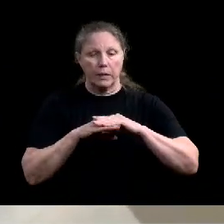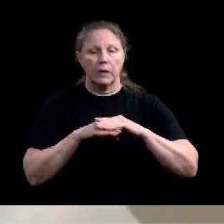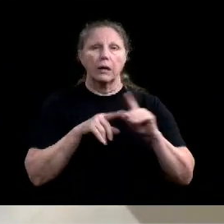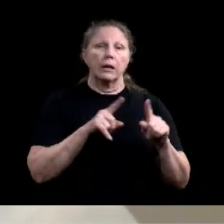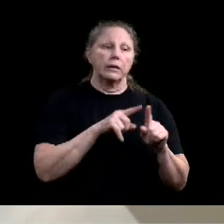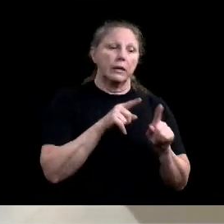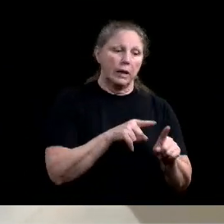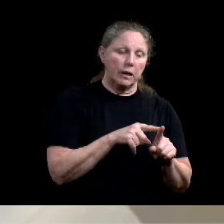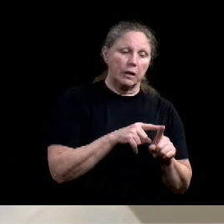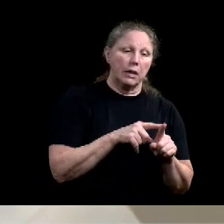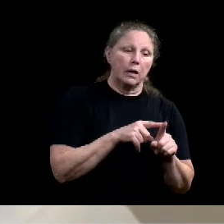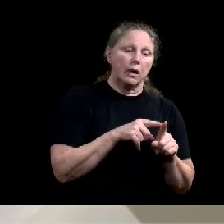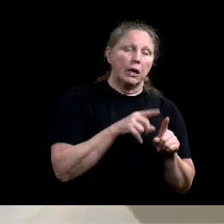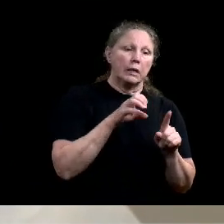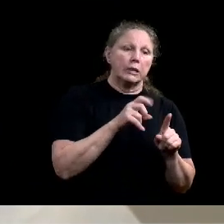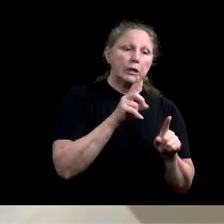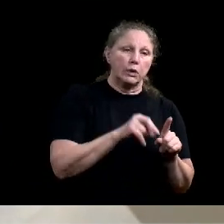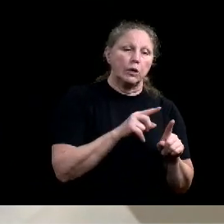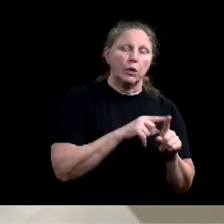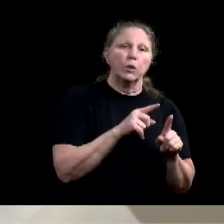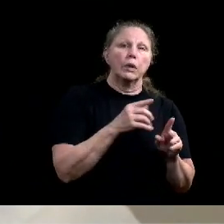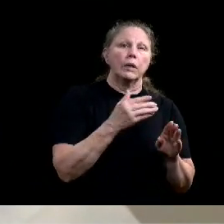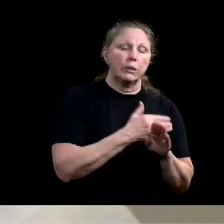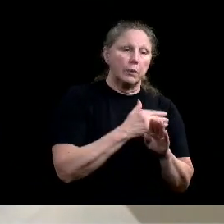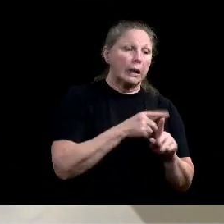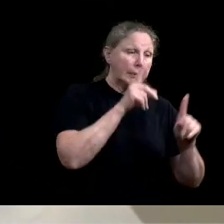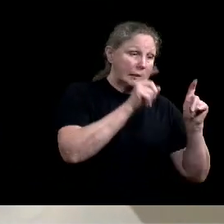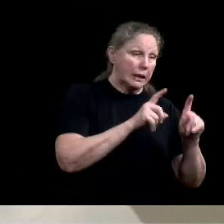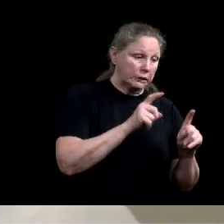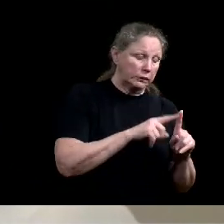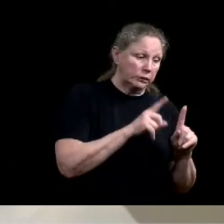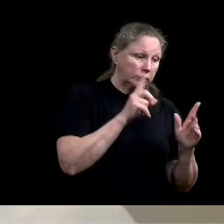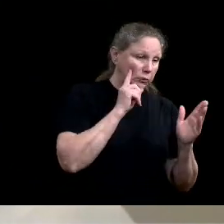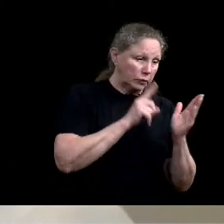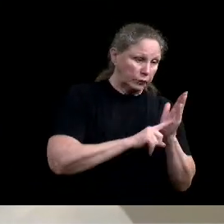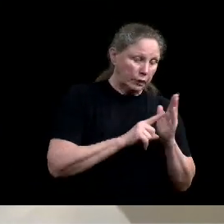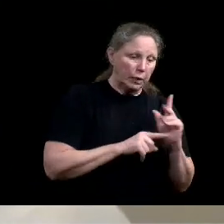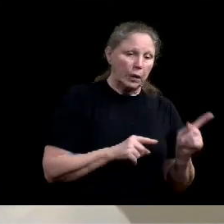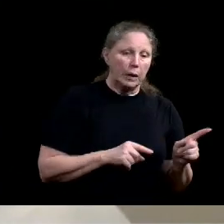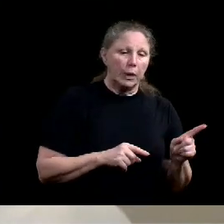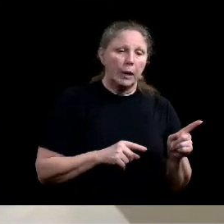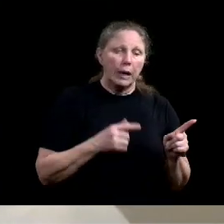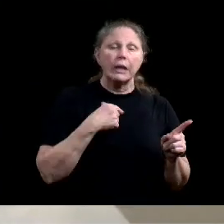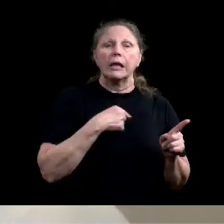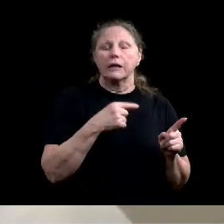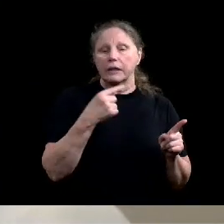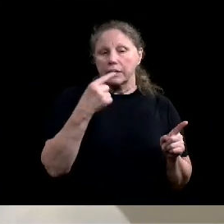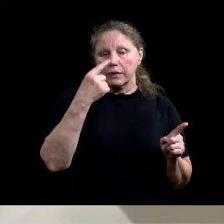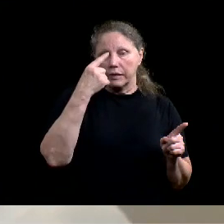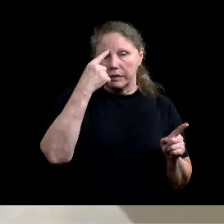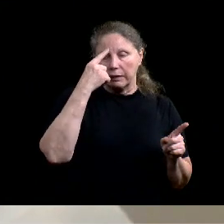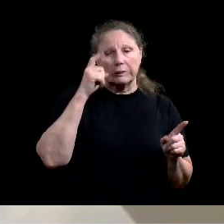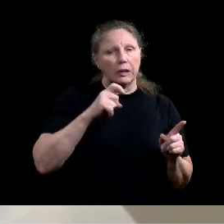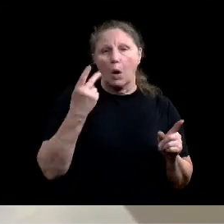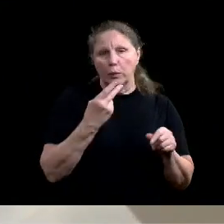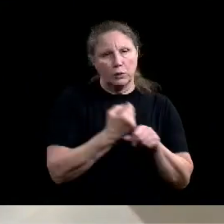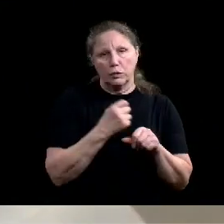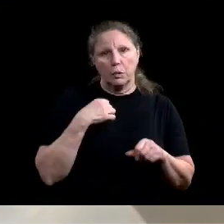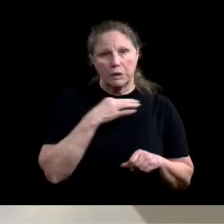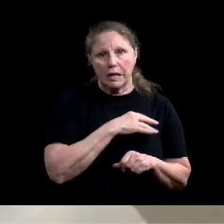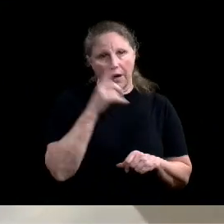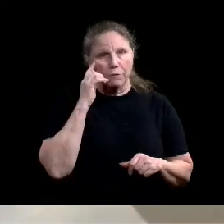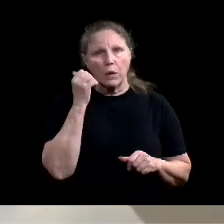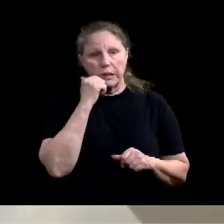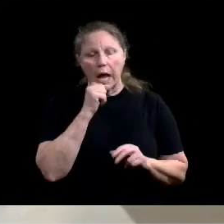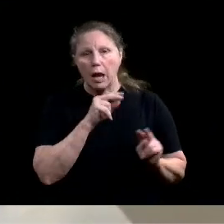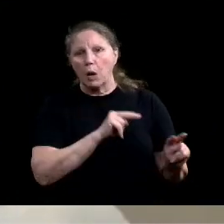case investigations, but then they can use additional staff for the daily monitoring. Currently, 8 health district staff